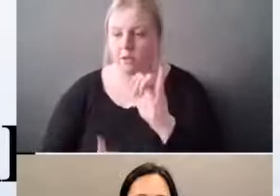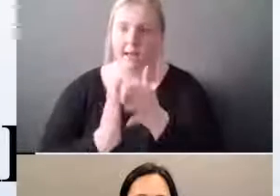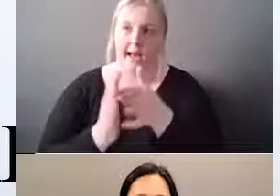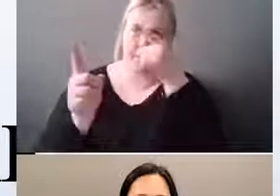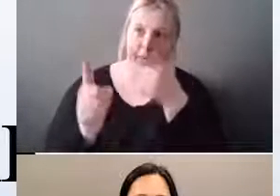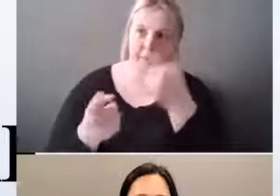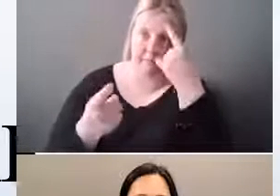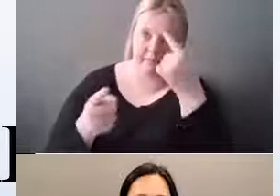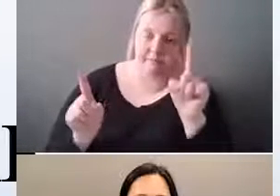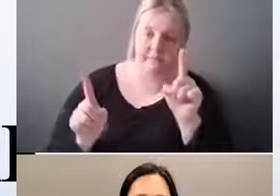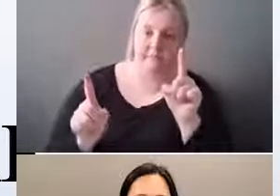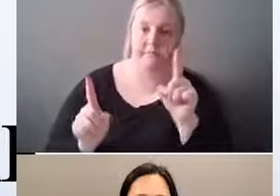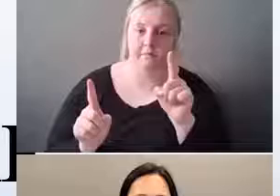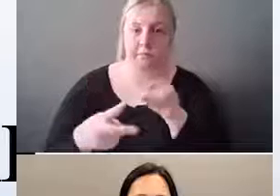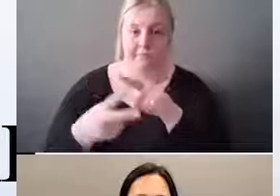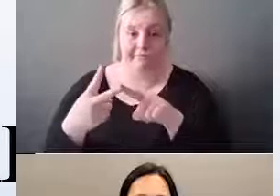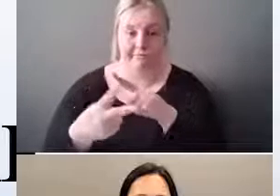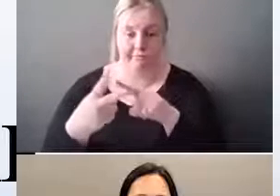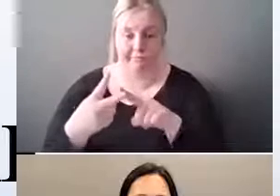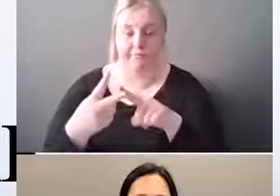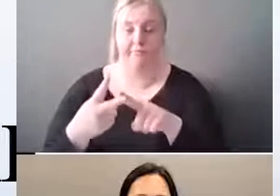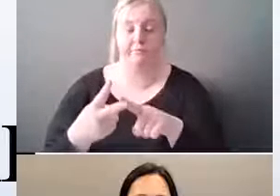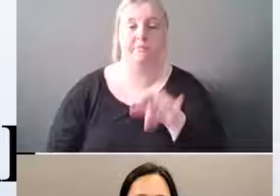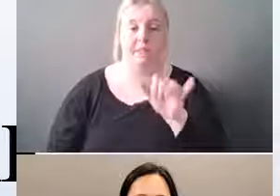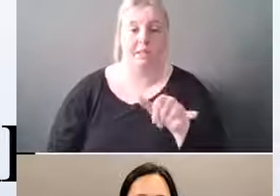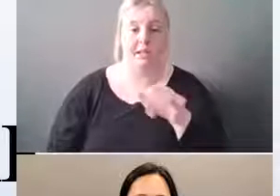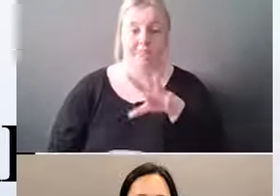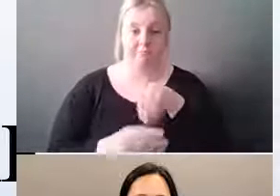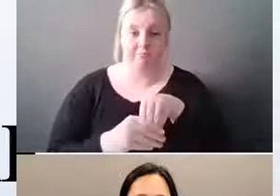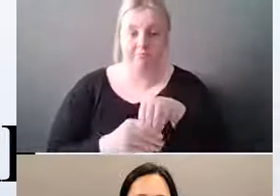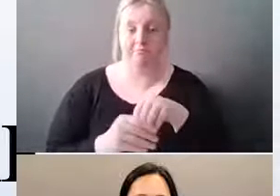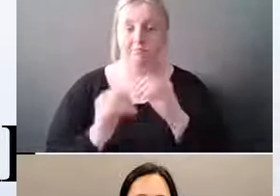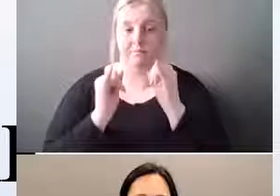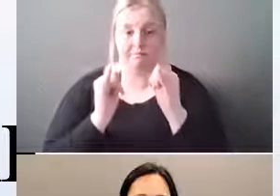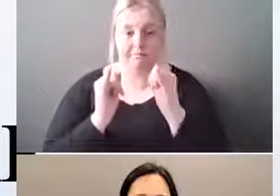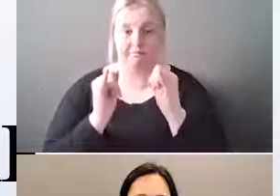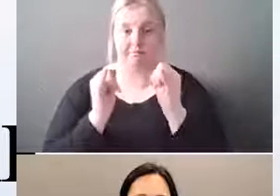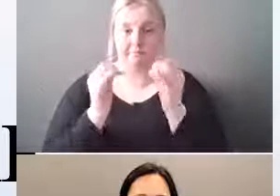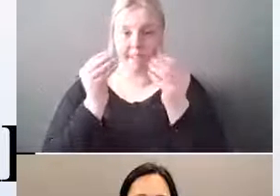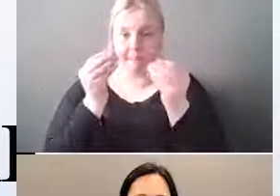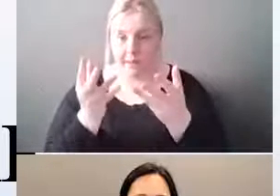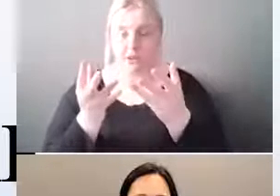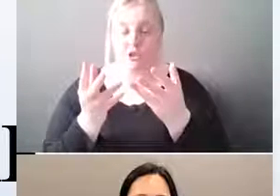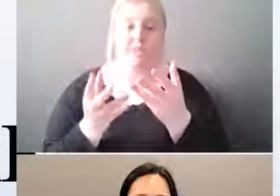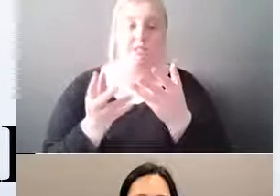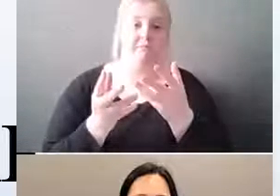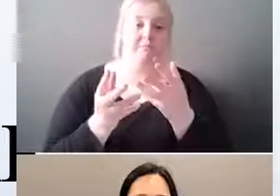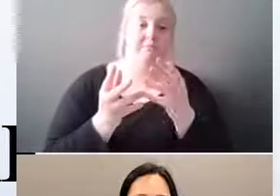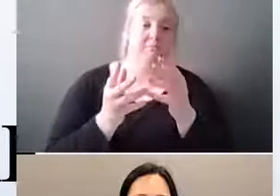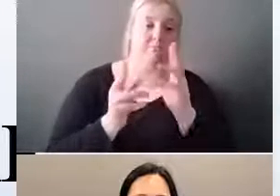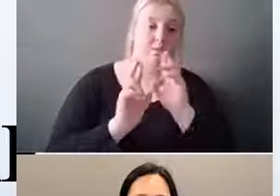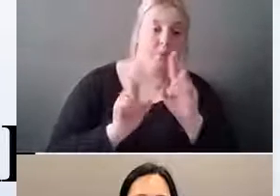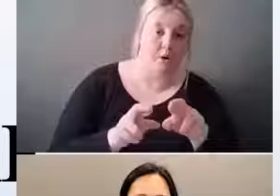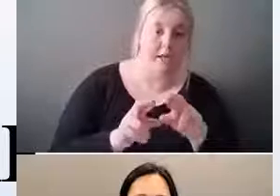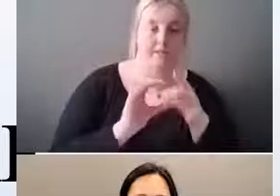policy. This then includes clear instructions for reporting that align with your individual